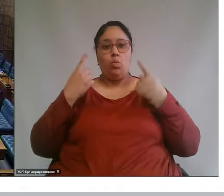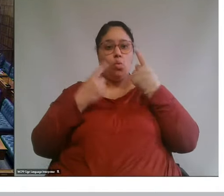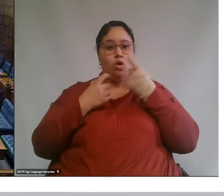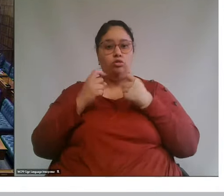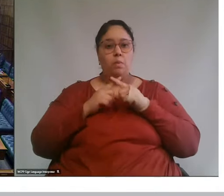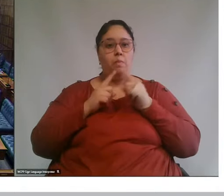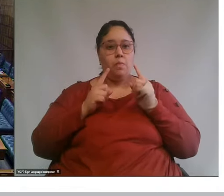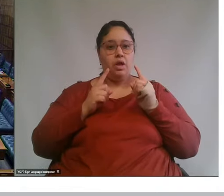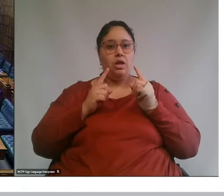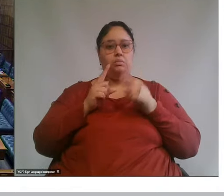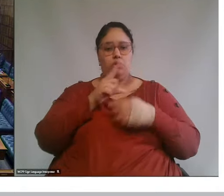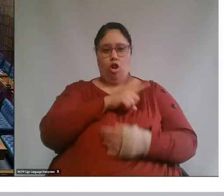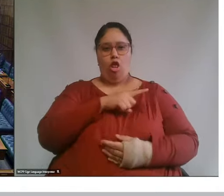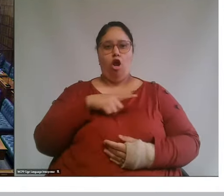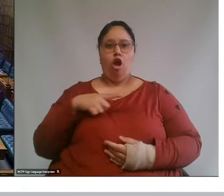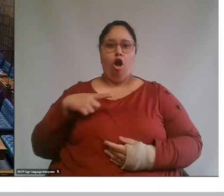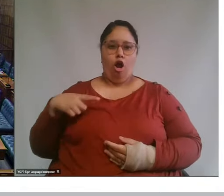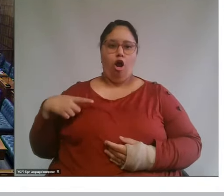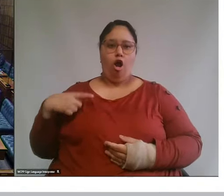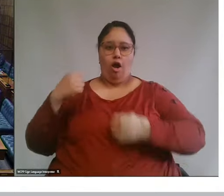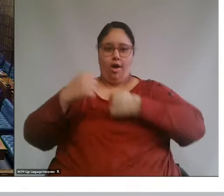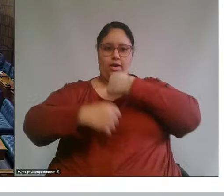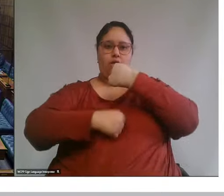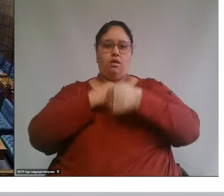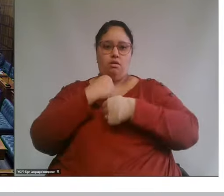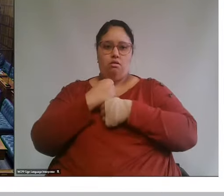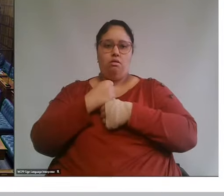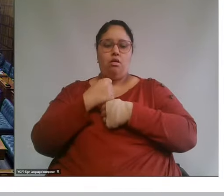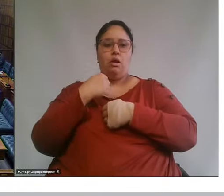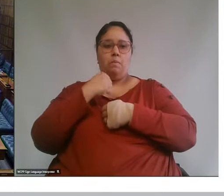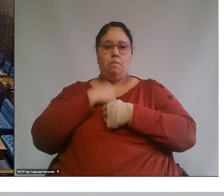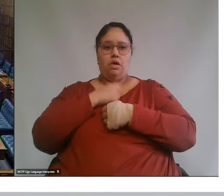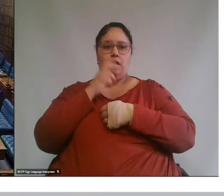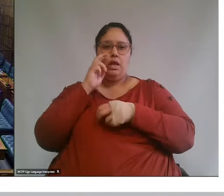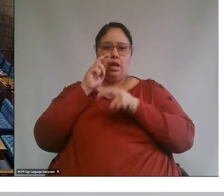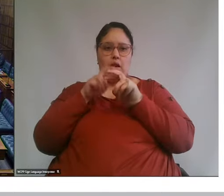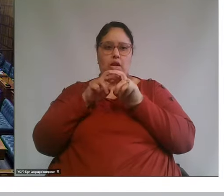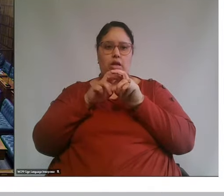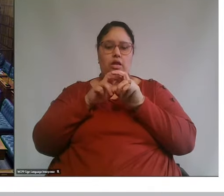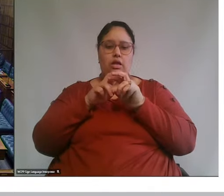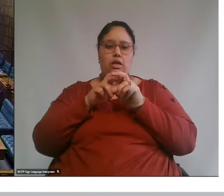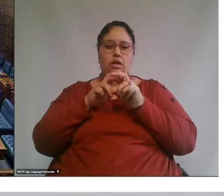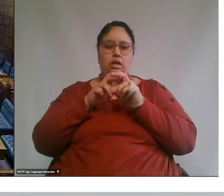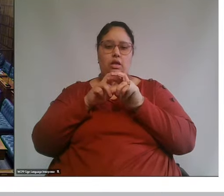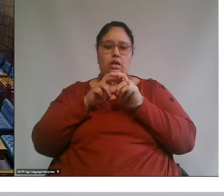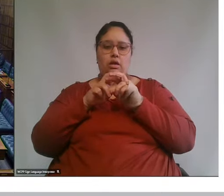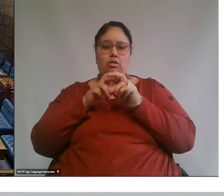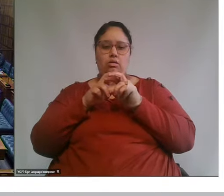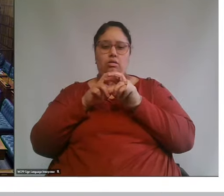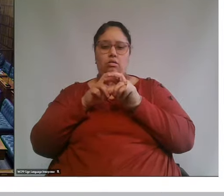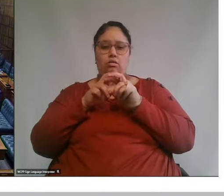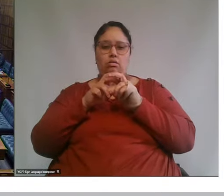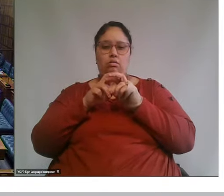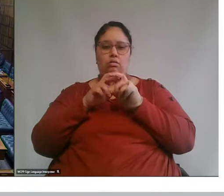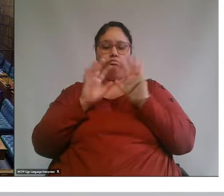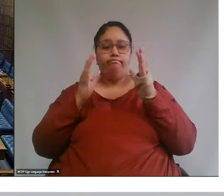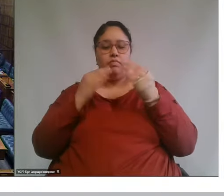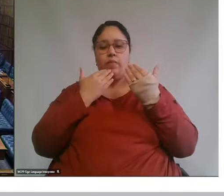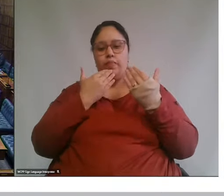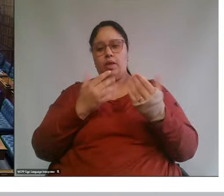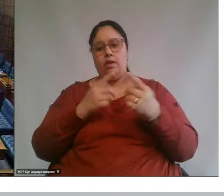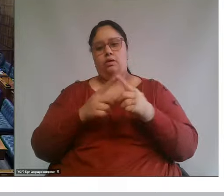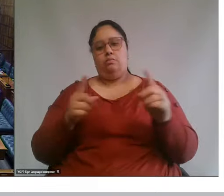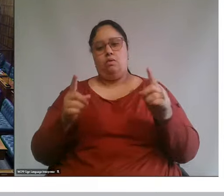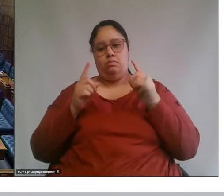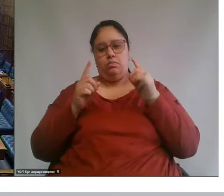long year um and uh I do need to uh definitely uh commend or thank the